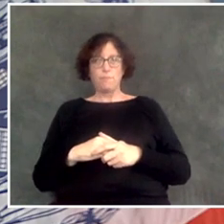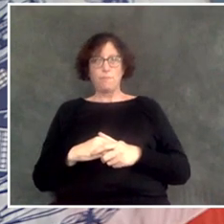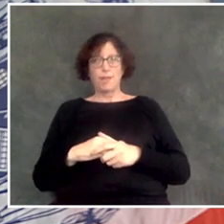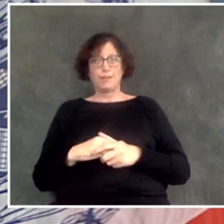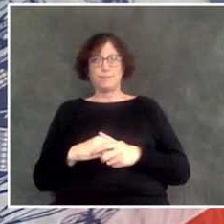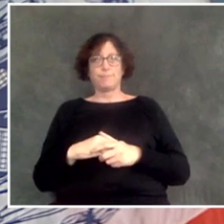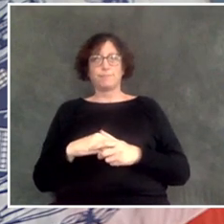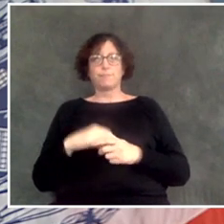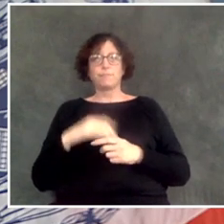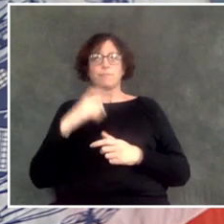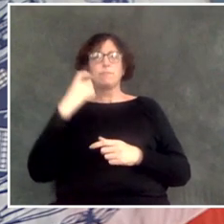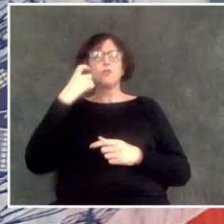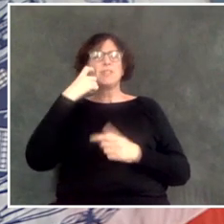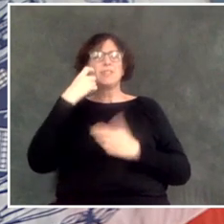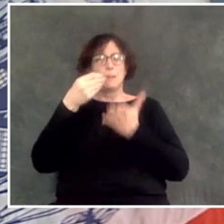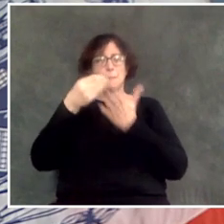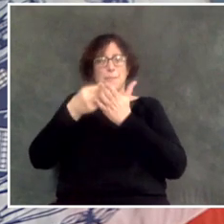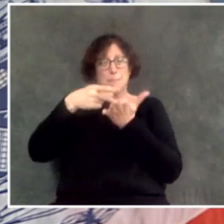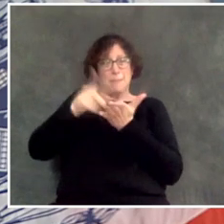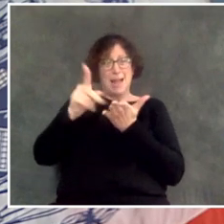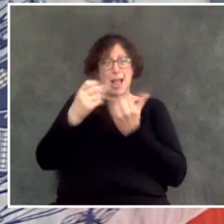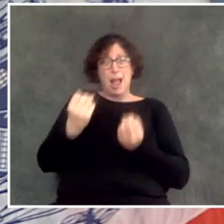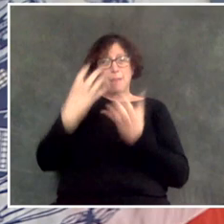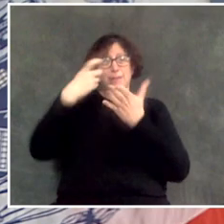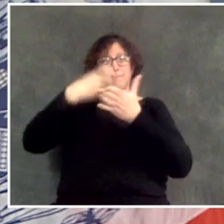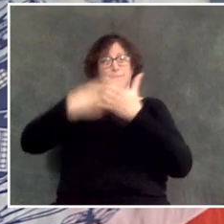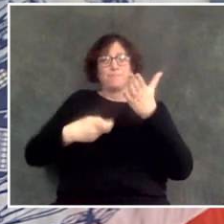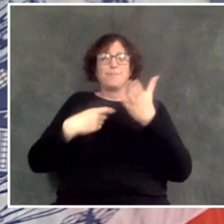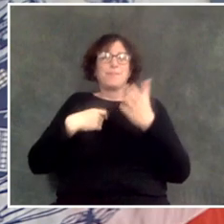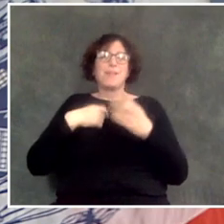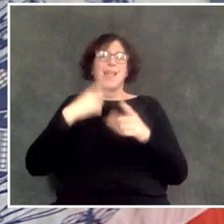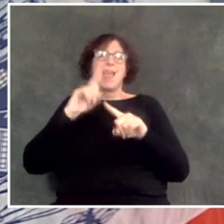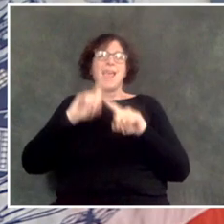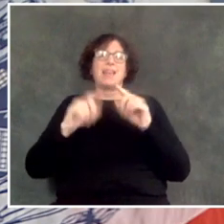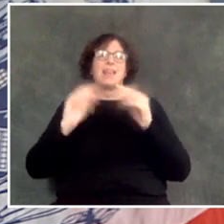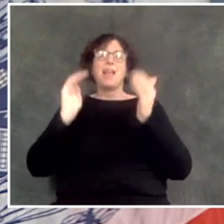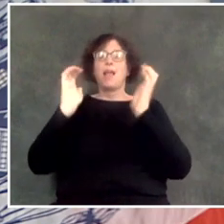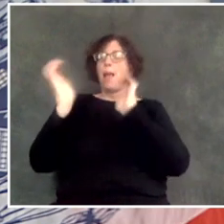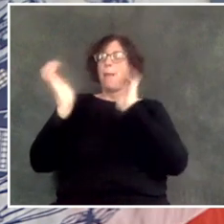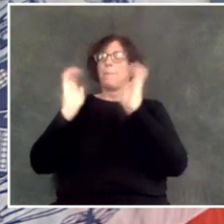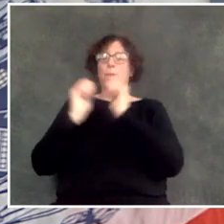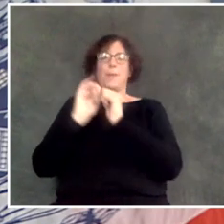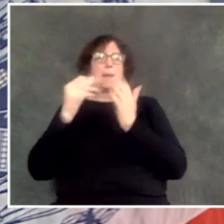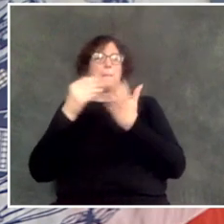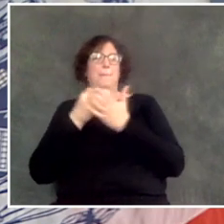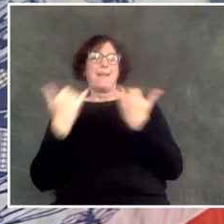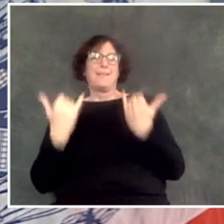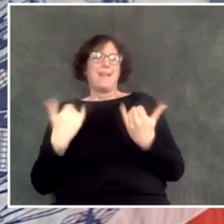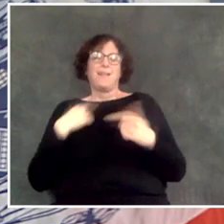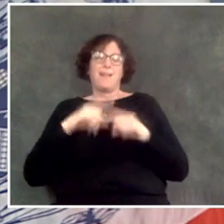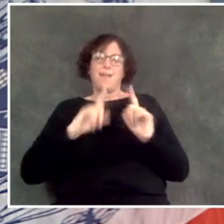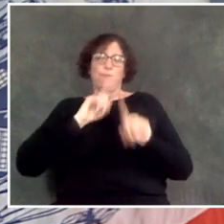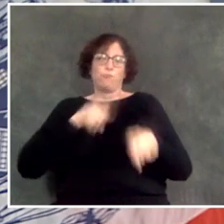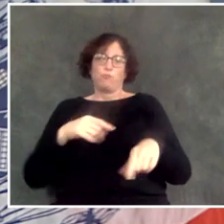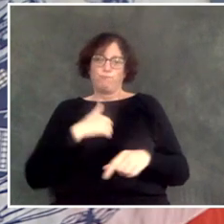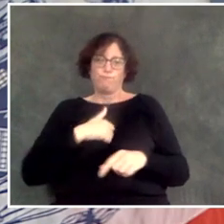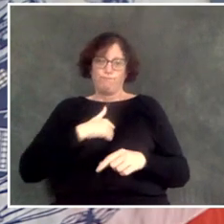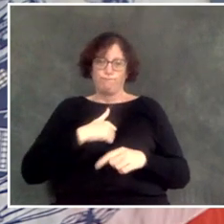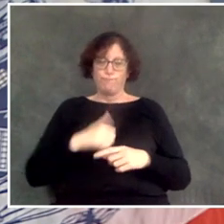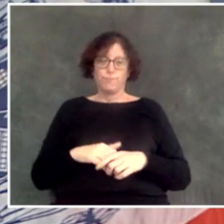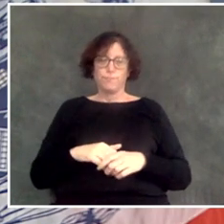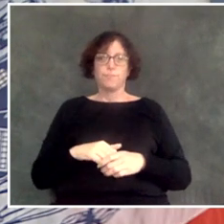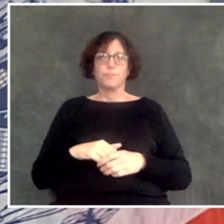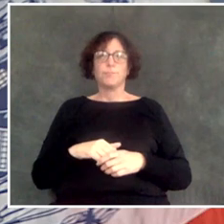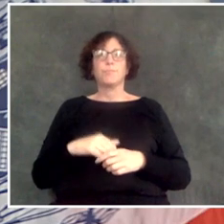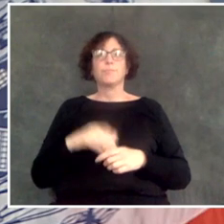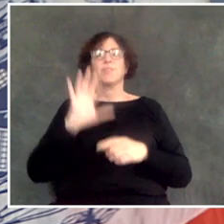decided in the middle of a crisis. We're happy to talk about them when the crisis is over. But anything we can do right now, I support the workforce